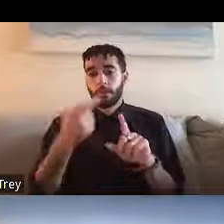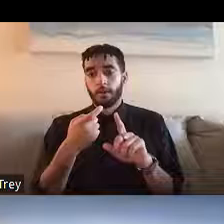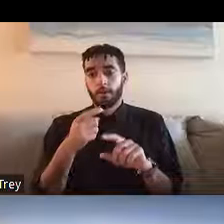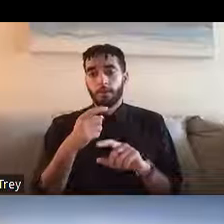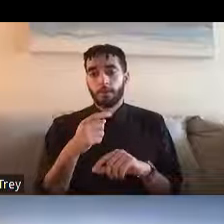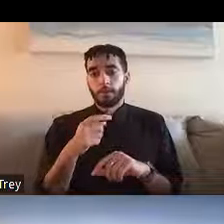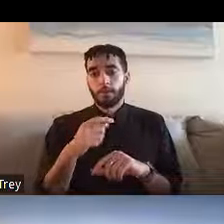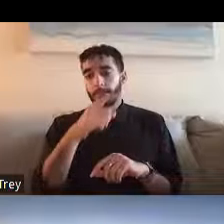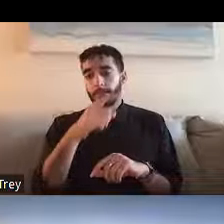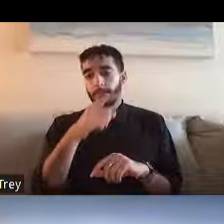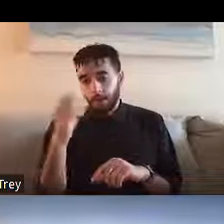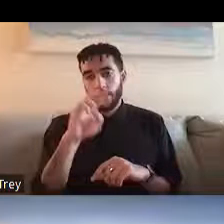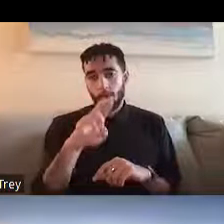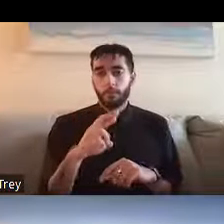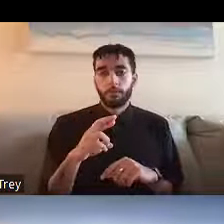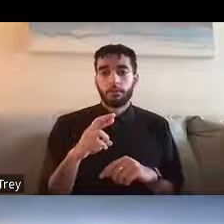Black or African American.